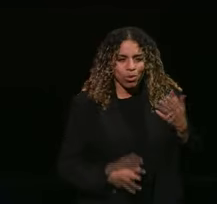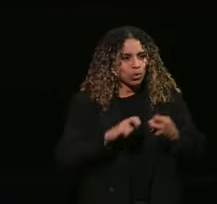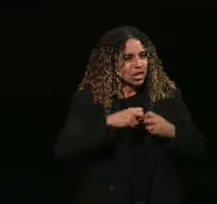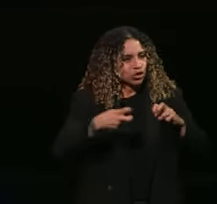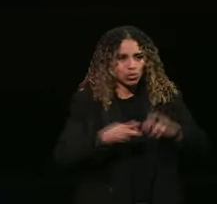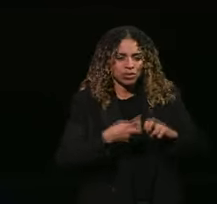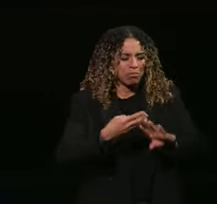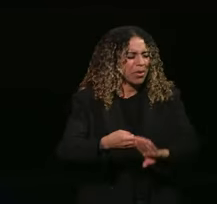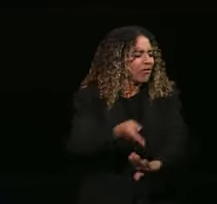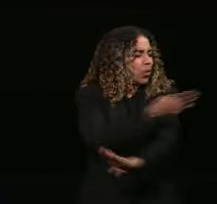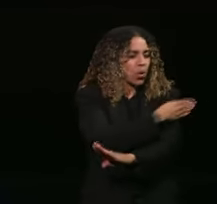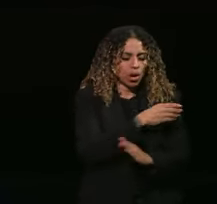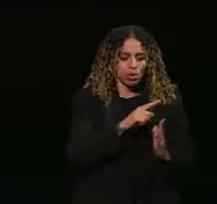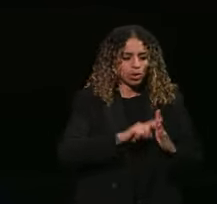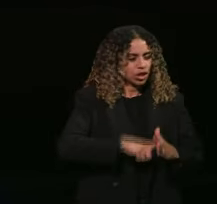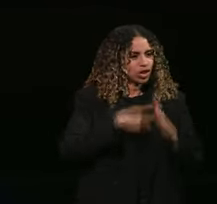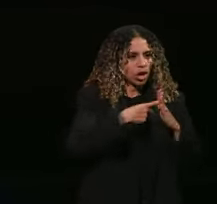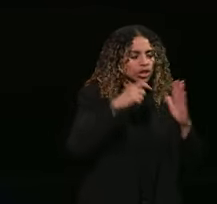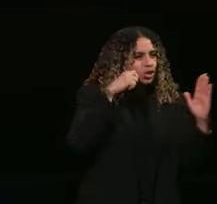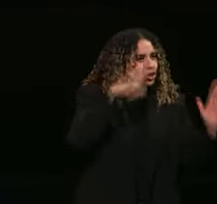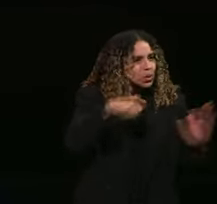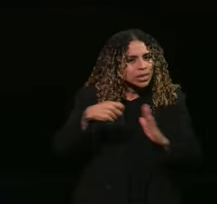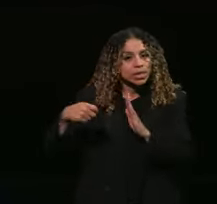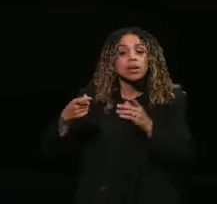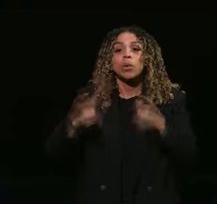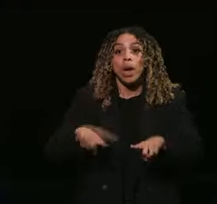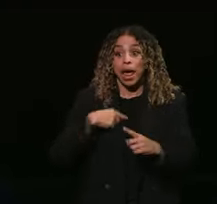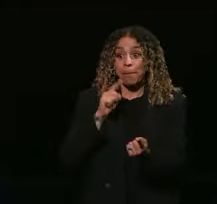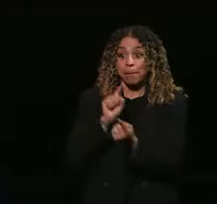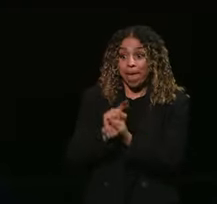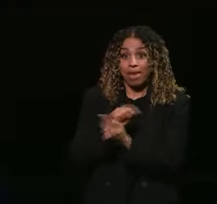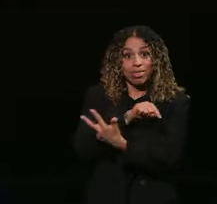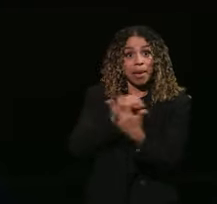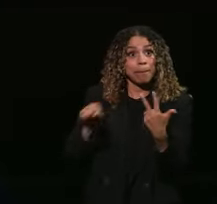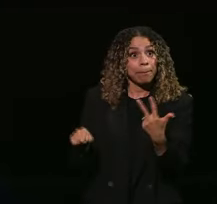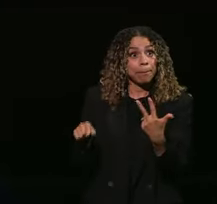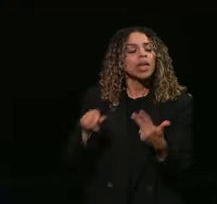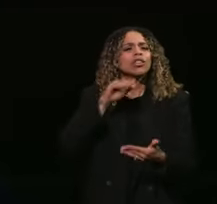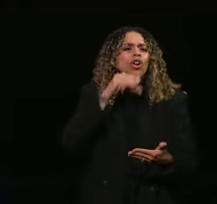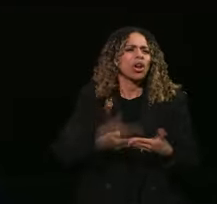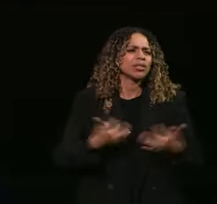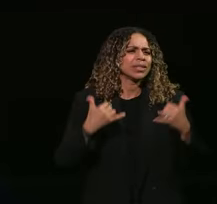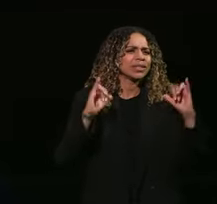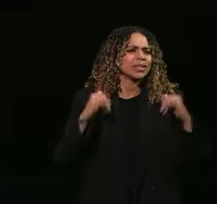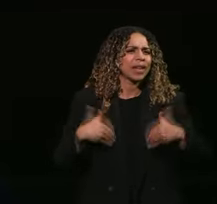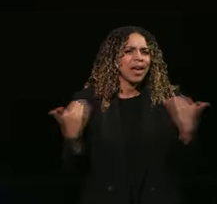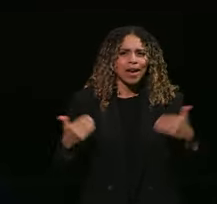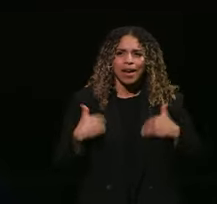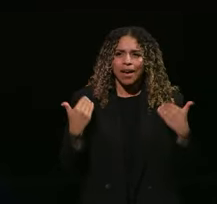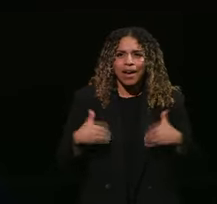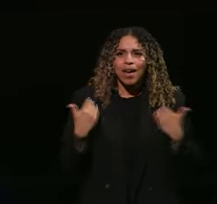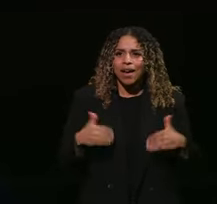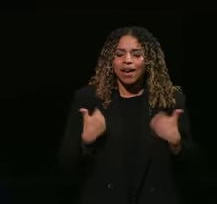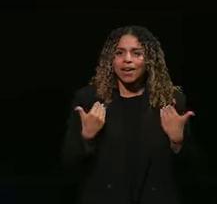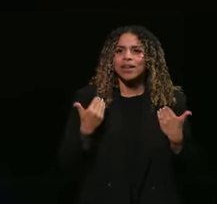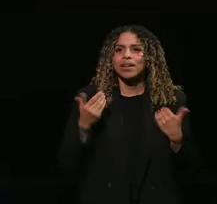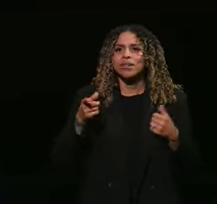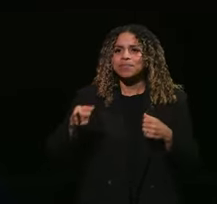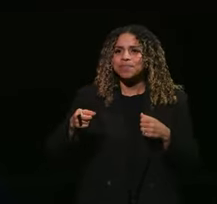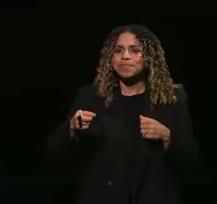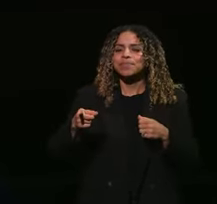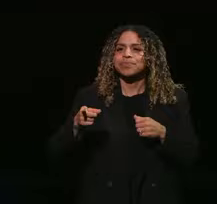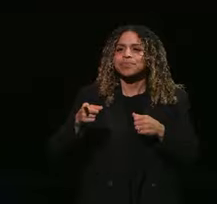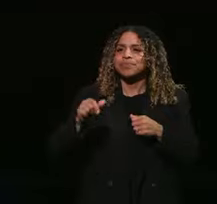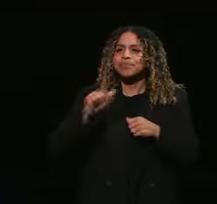way before the shooting. Because when I met them, the daughters were still young. They were going out of the center we